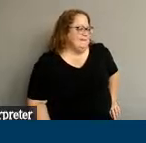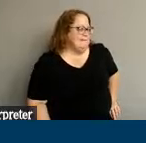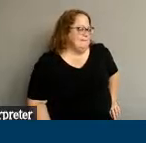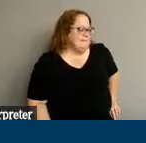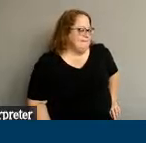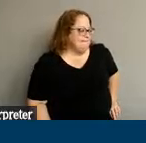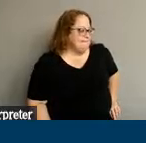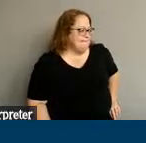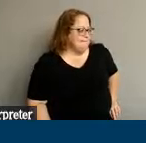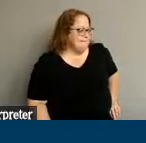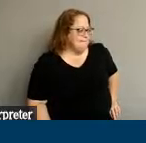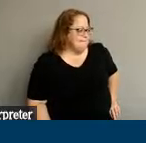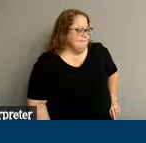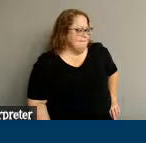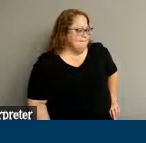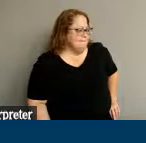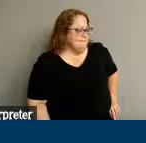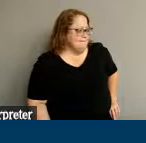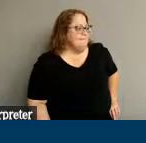Yeah.